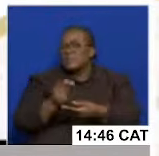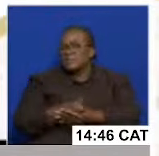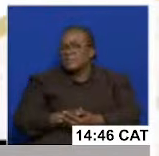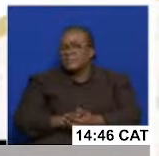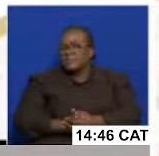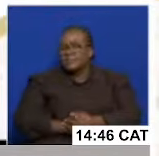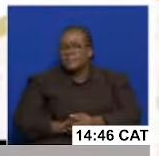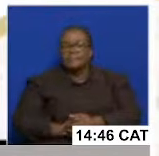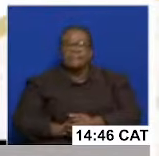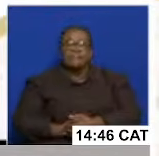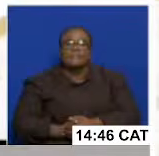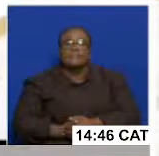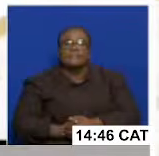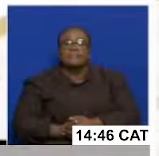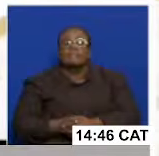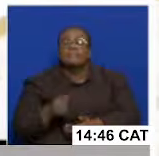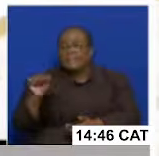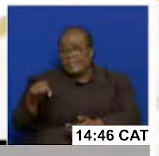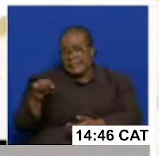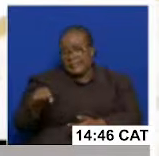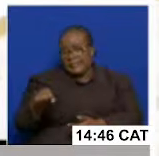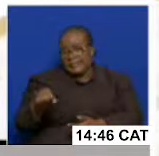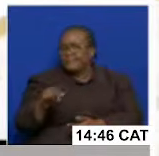Yes. And what is it, Witness K?